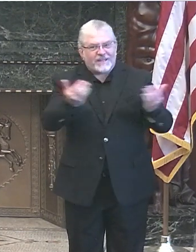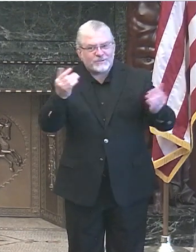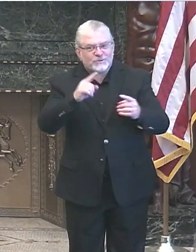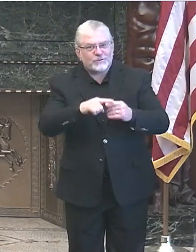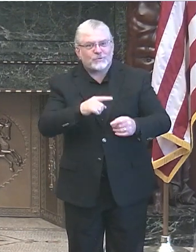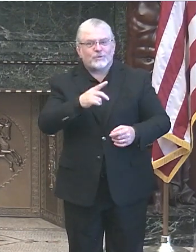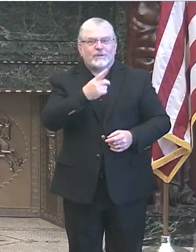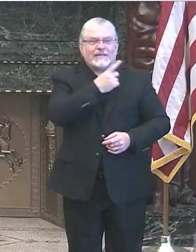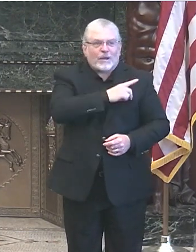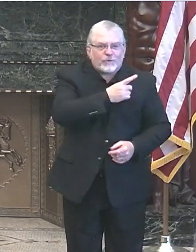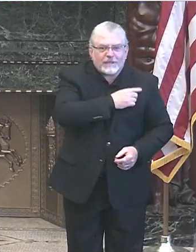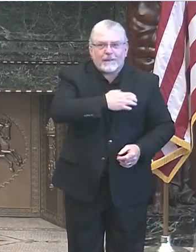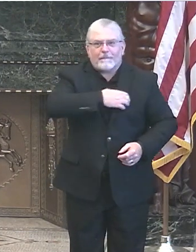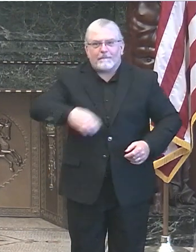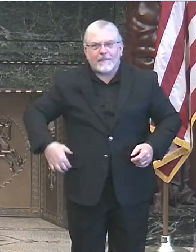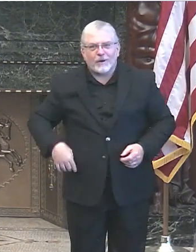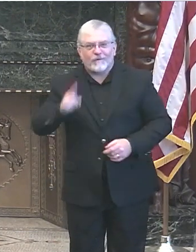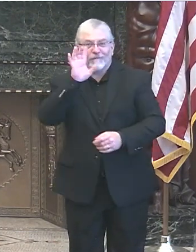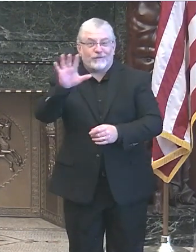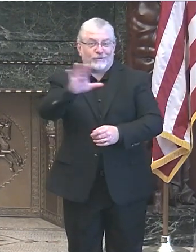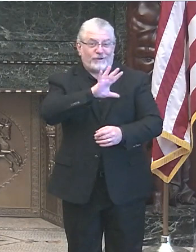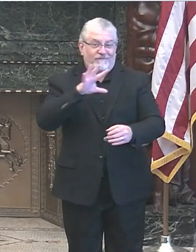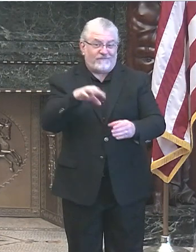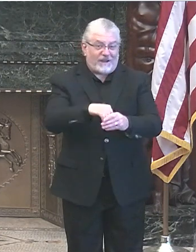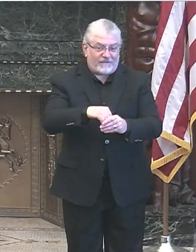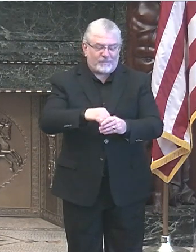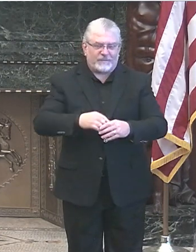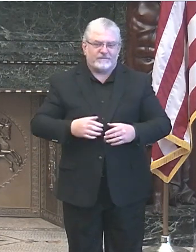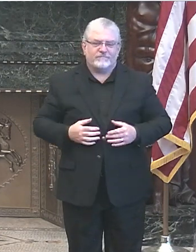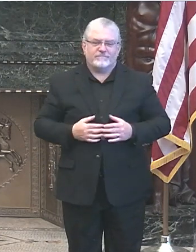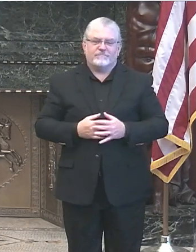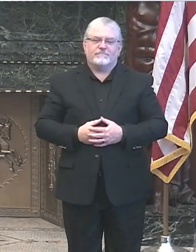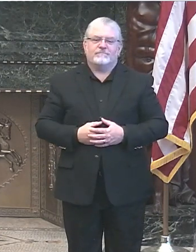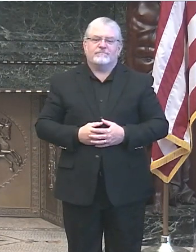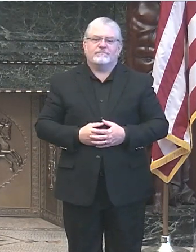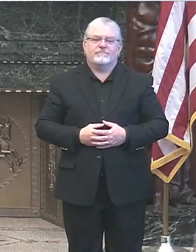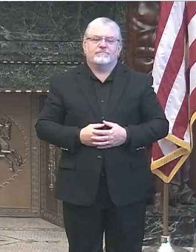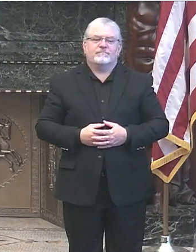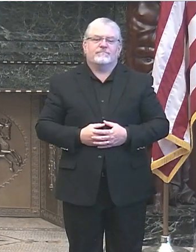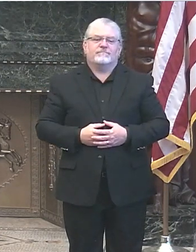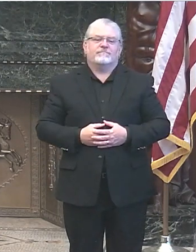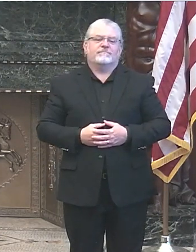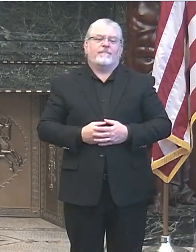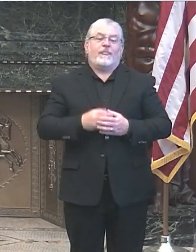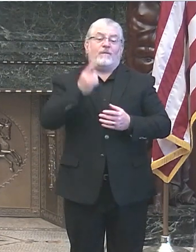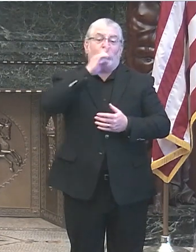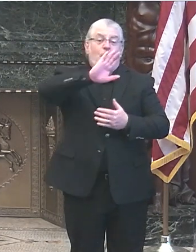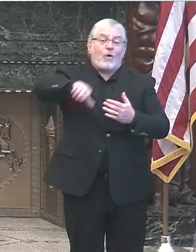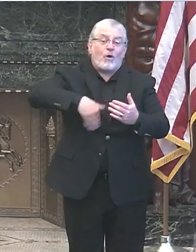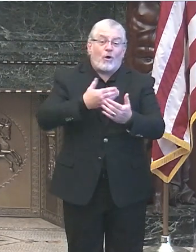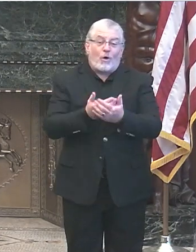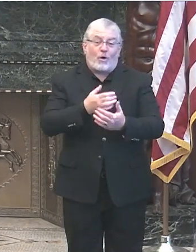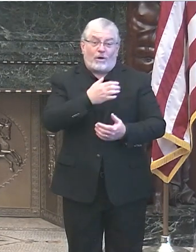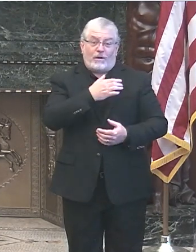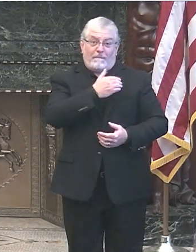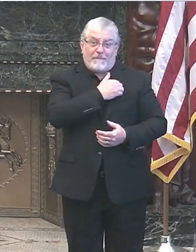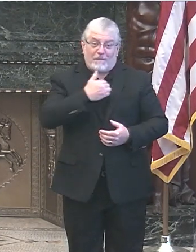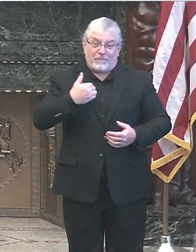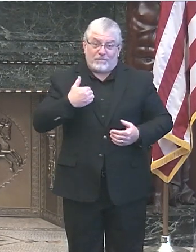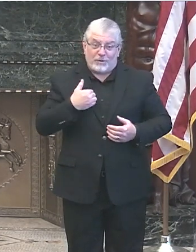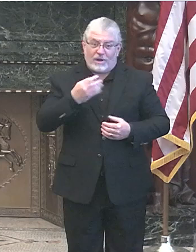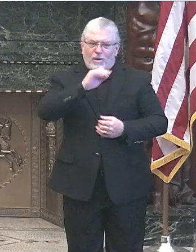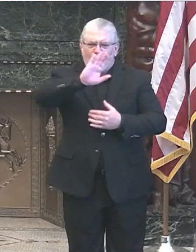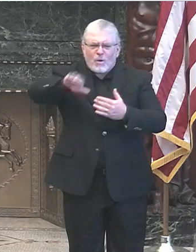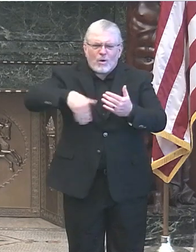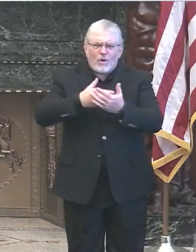regard. And I know this has been an unsettling time for all our members of District Council 47 and all of our city employees and